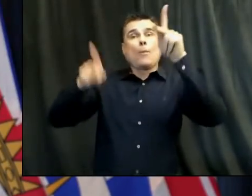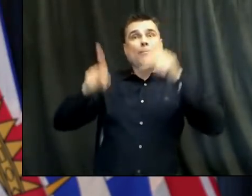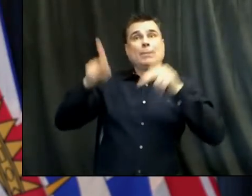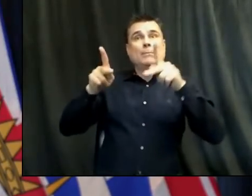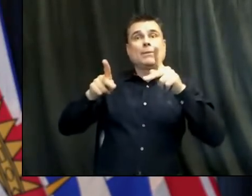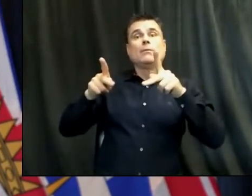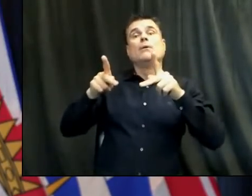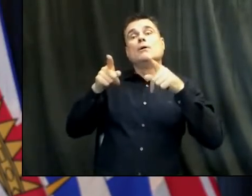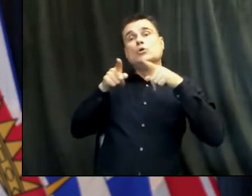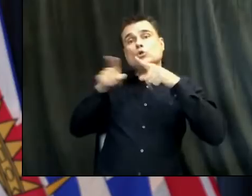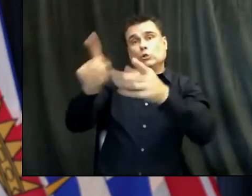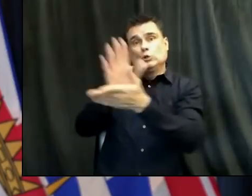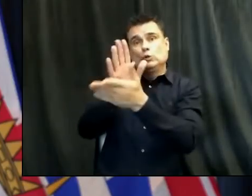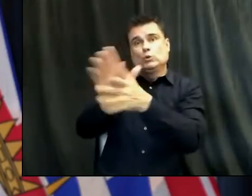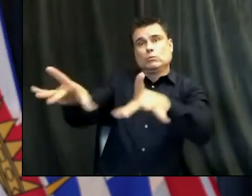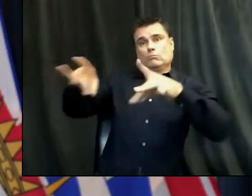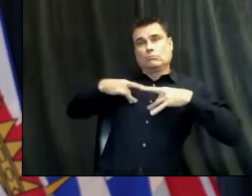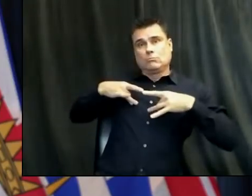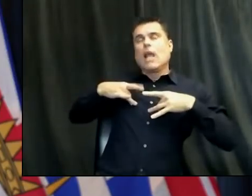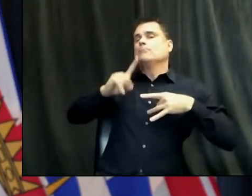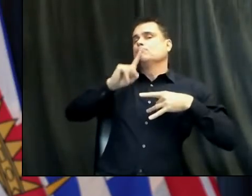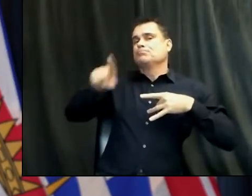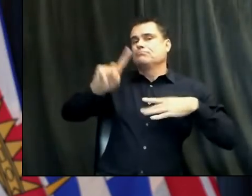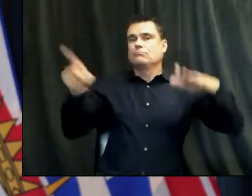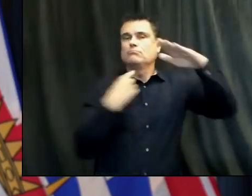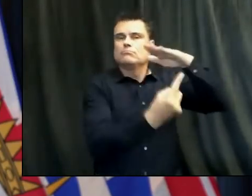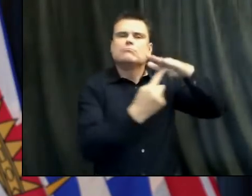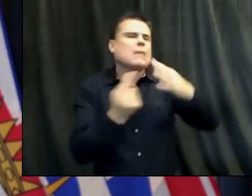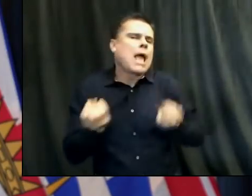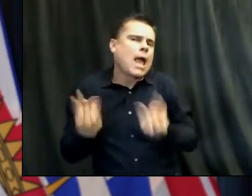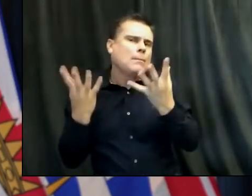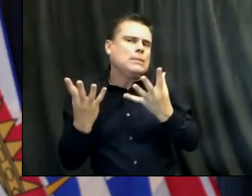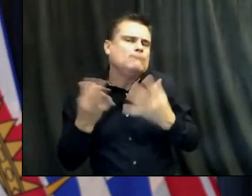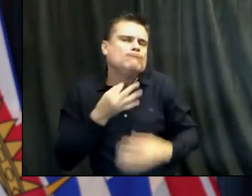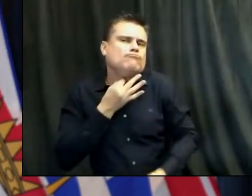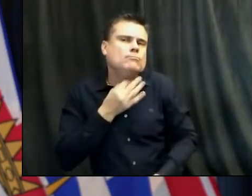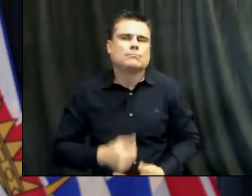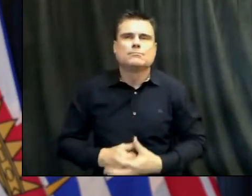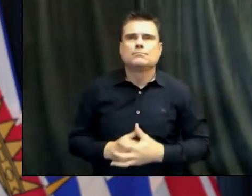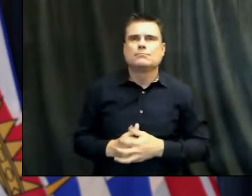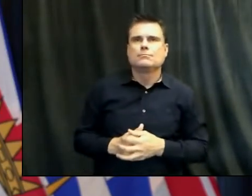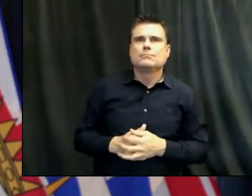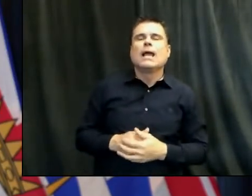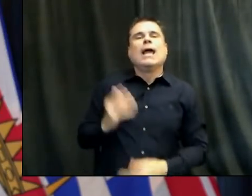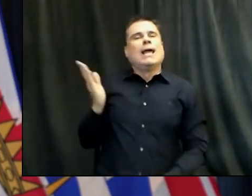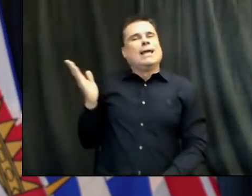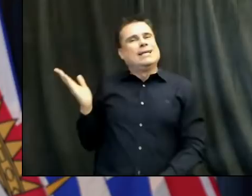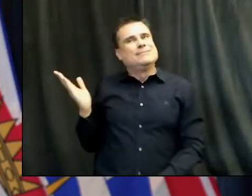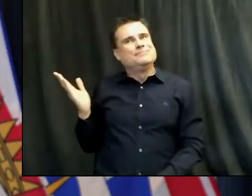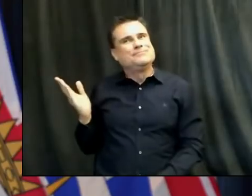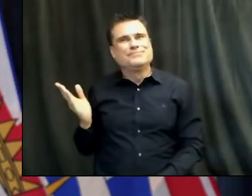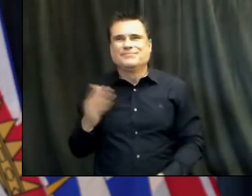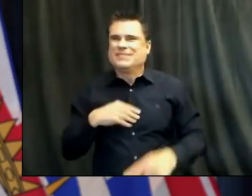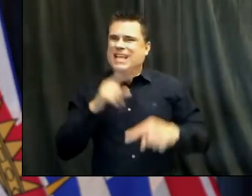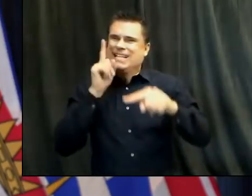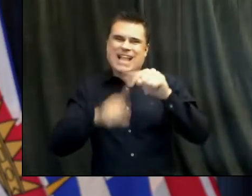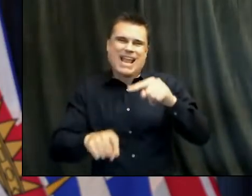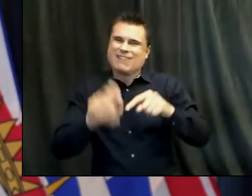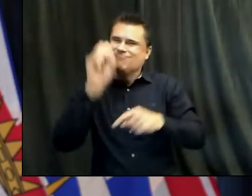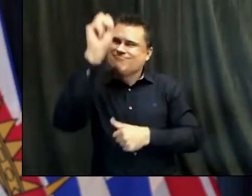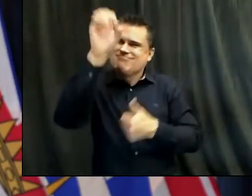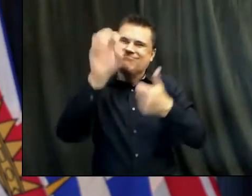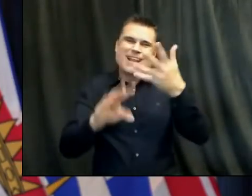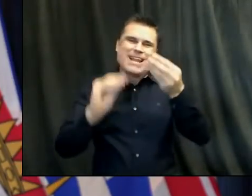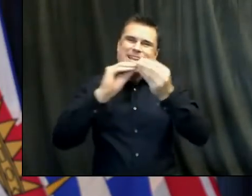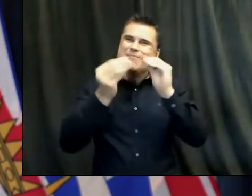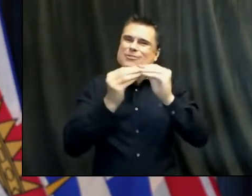explain maybe in a ballpark way. I know it's difficult to pinpoint numbers, but considering that we now have a quarter of all schools in British Columbia that